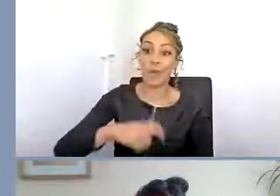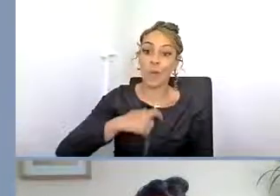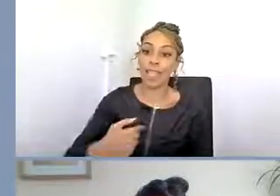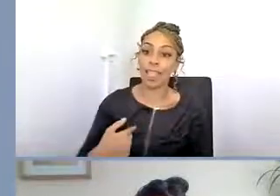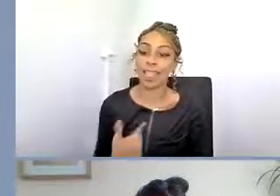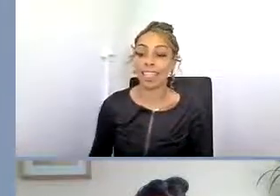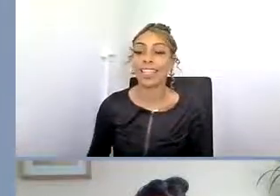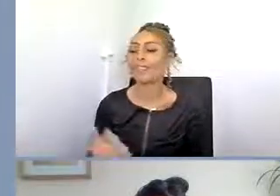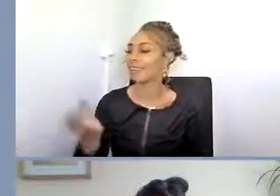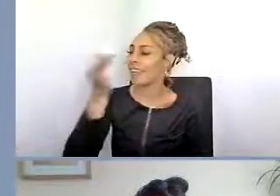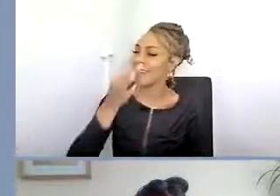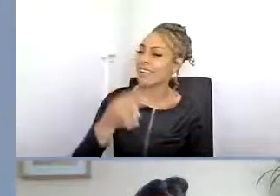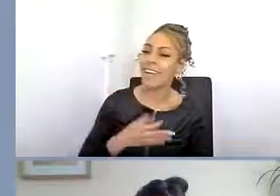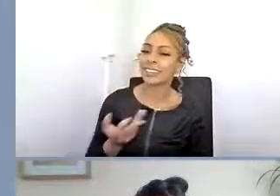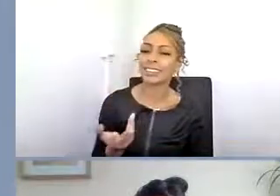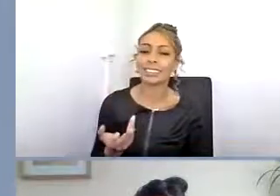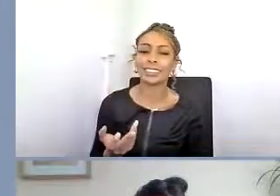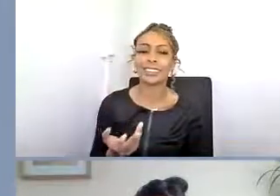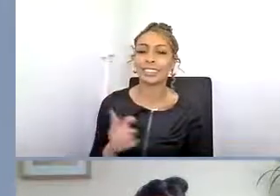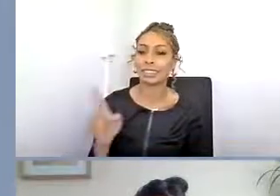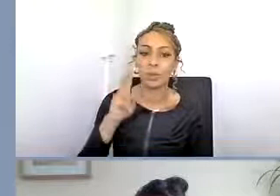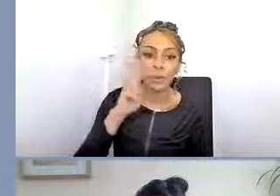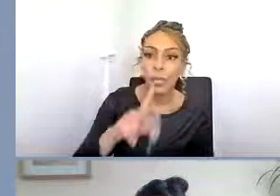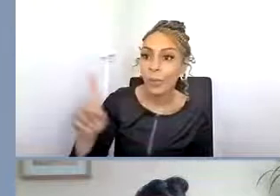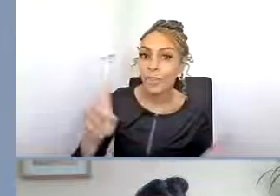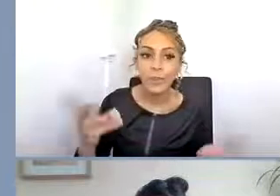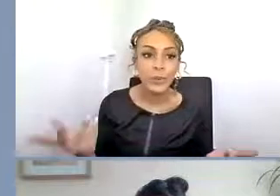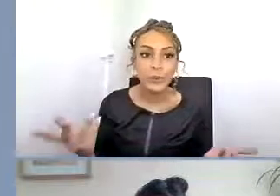often asked, what are you looking for?